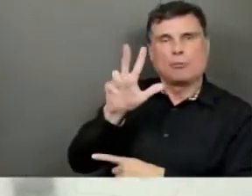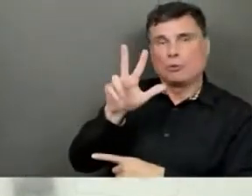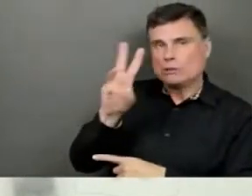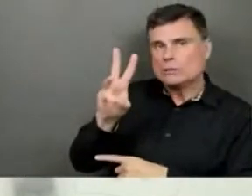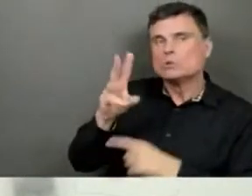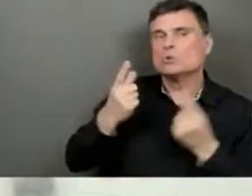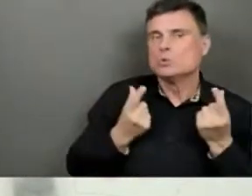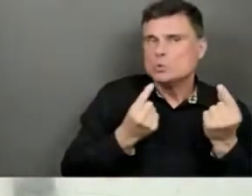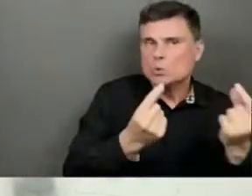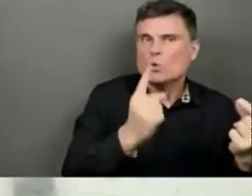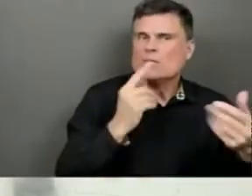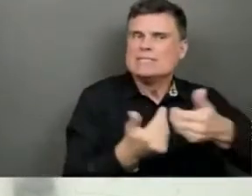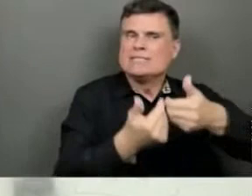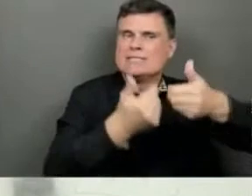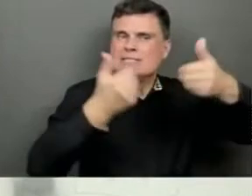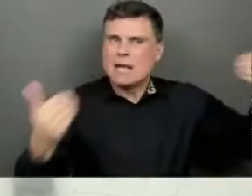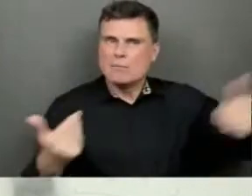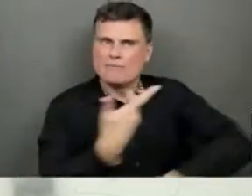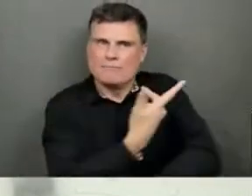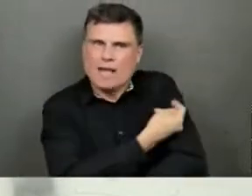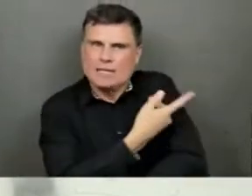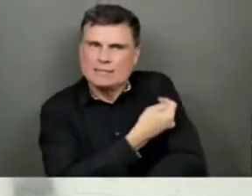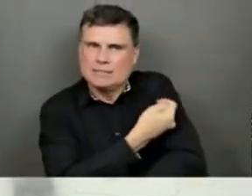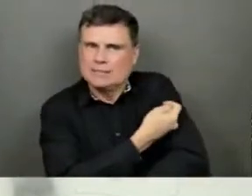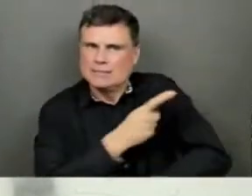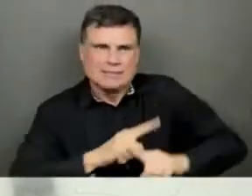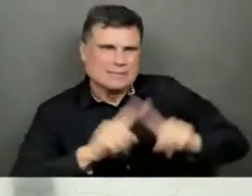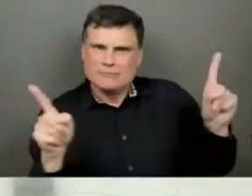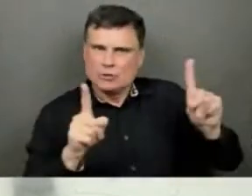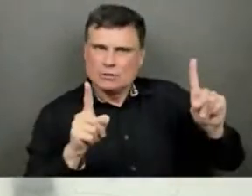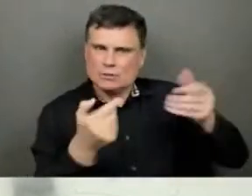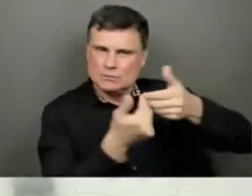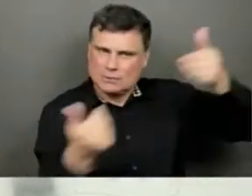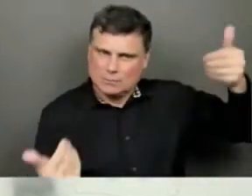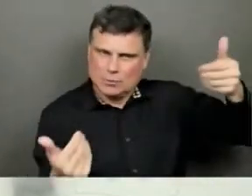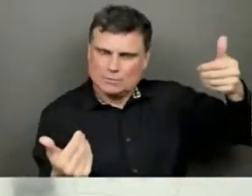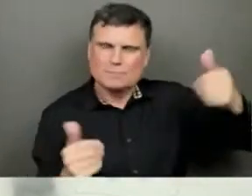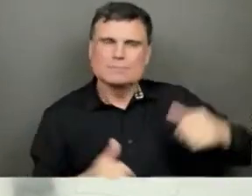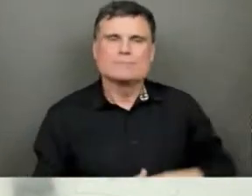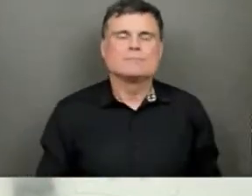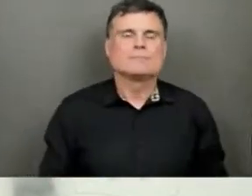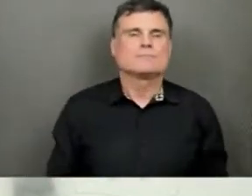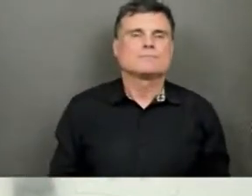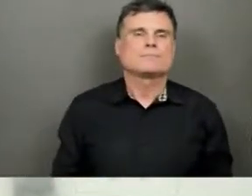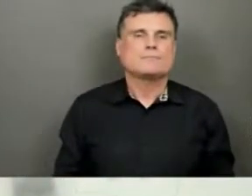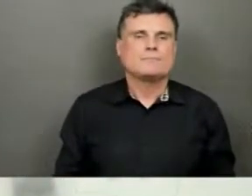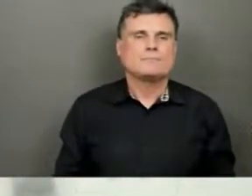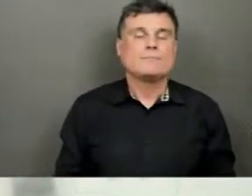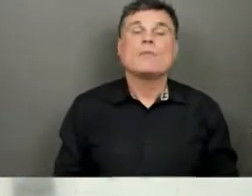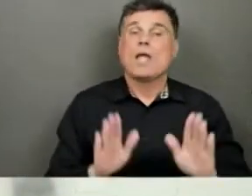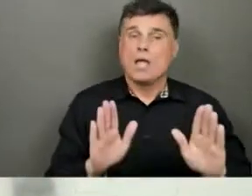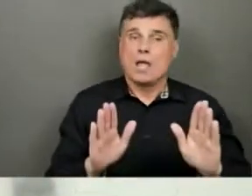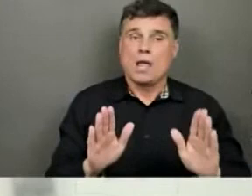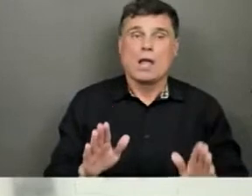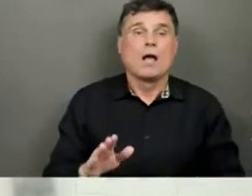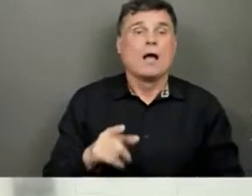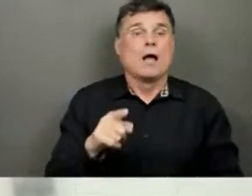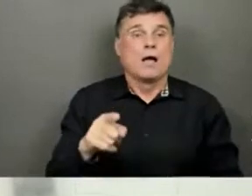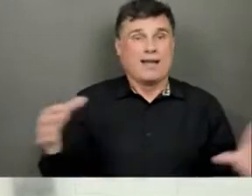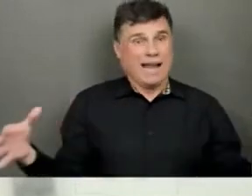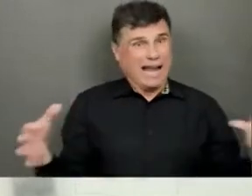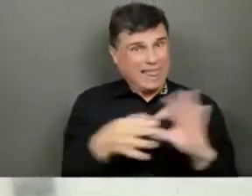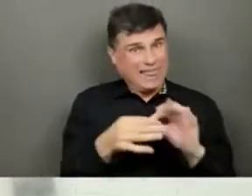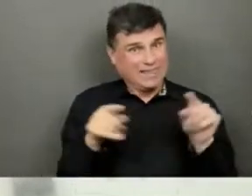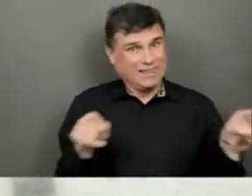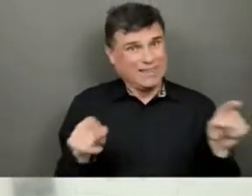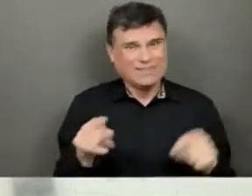no changes to those vaccination questions we put forward, and to suggest it does is just to be contrary to the